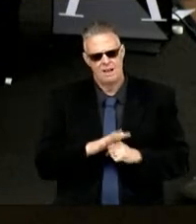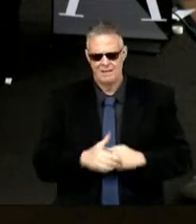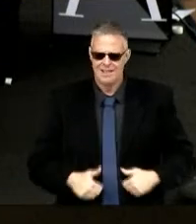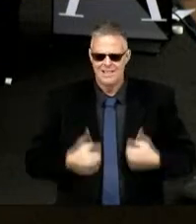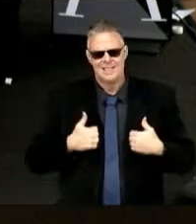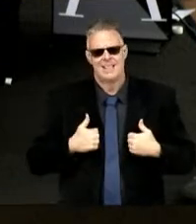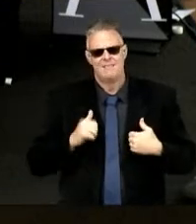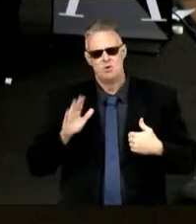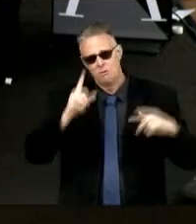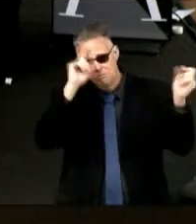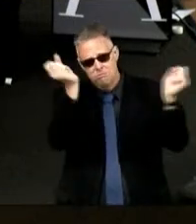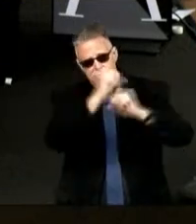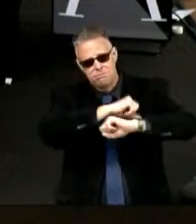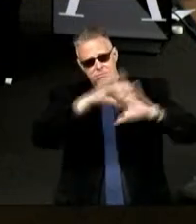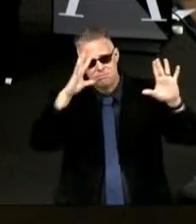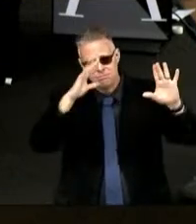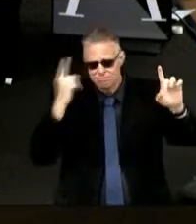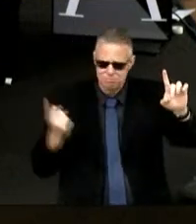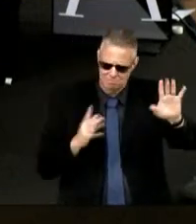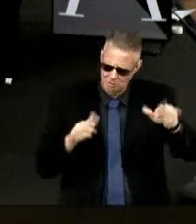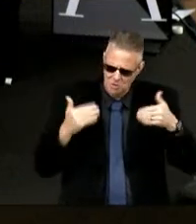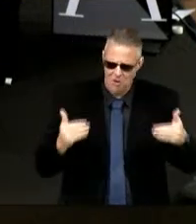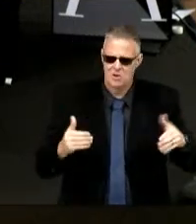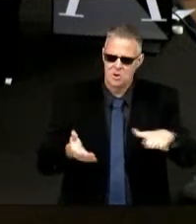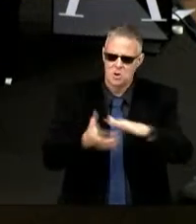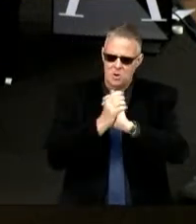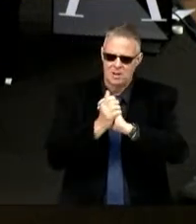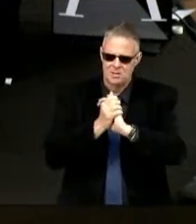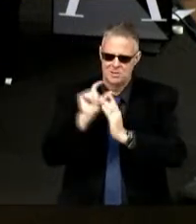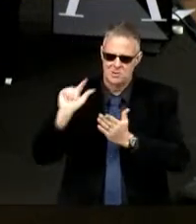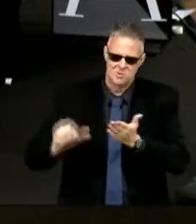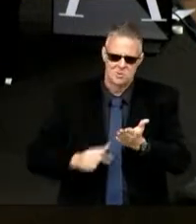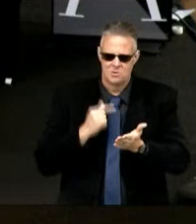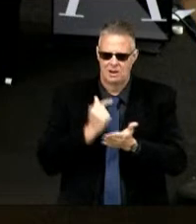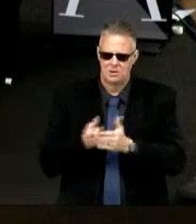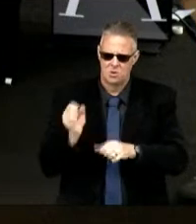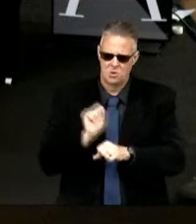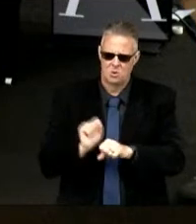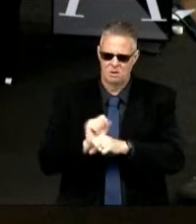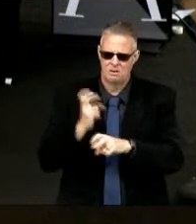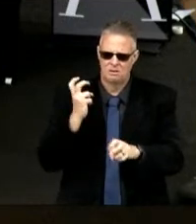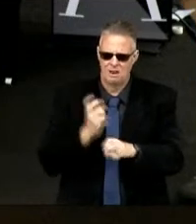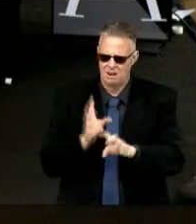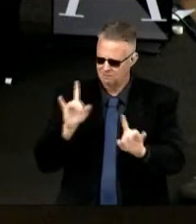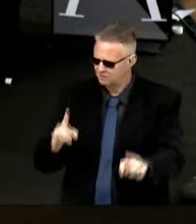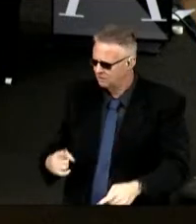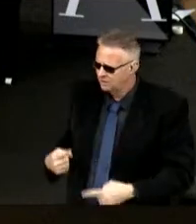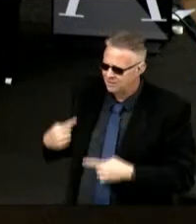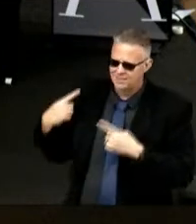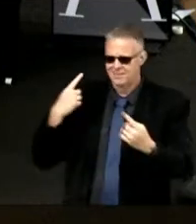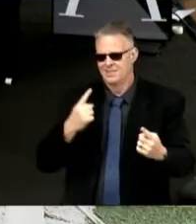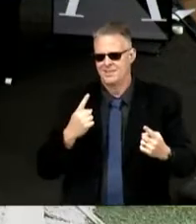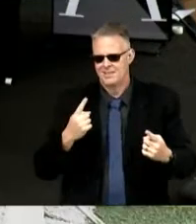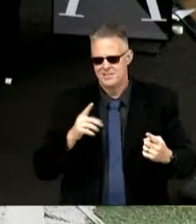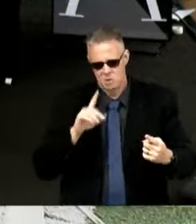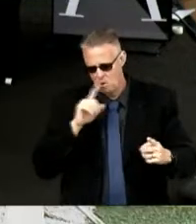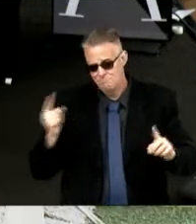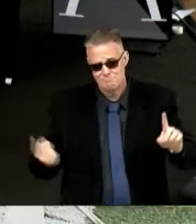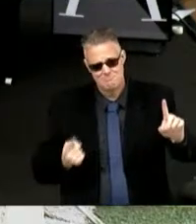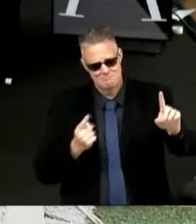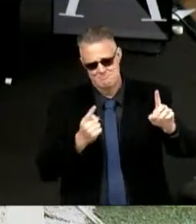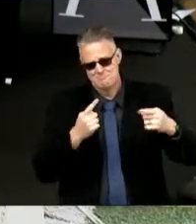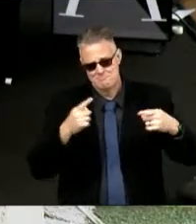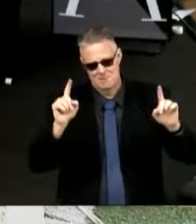life you have always imagined. Congratulations, graduates. You've worked so hard to achieve this, and you are on your way. Thank